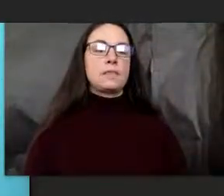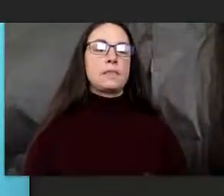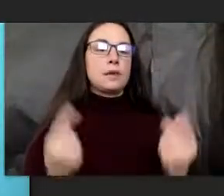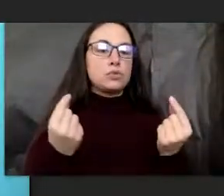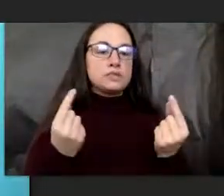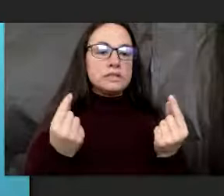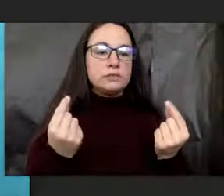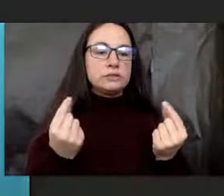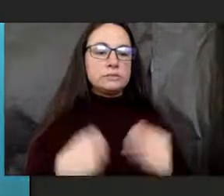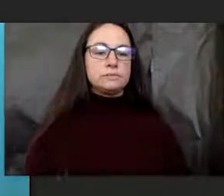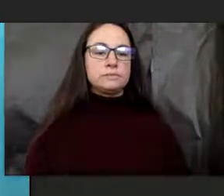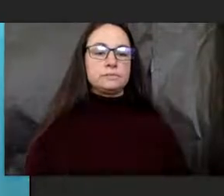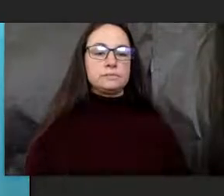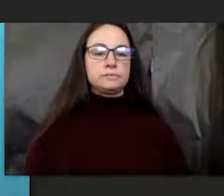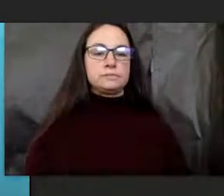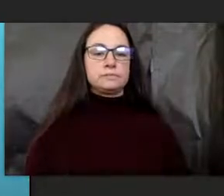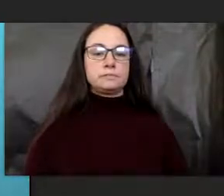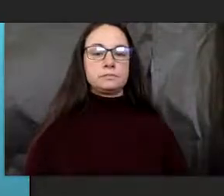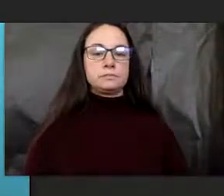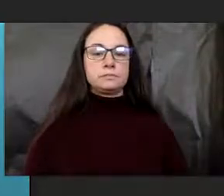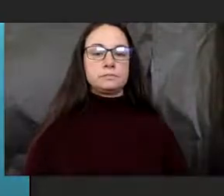Procedure.